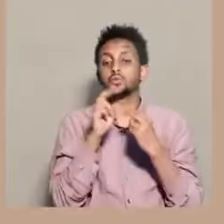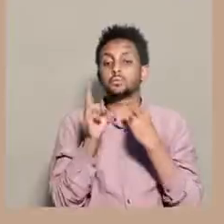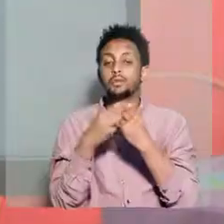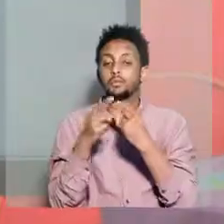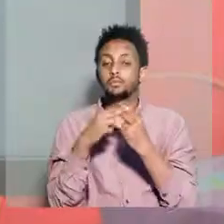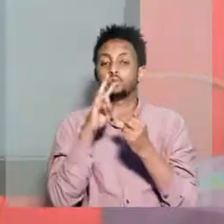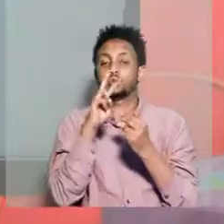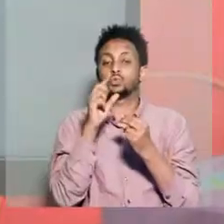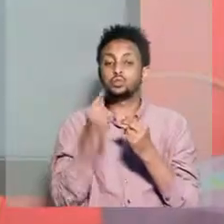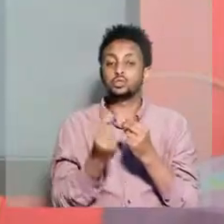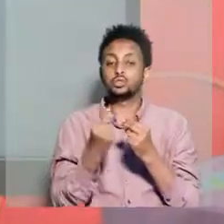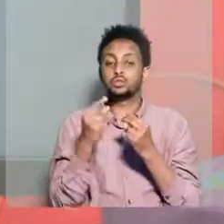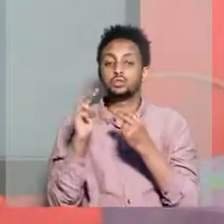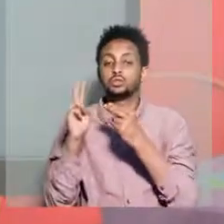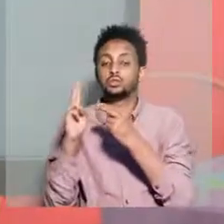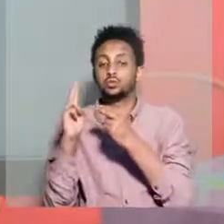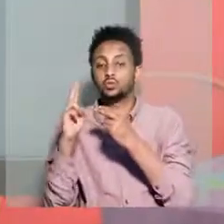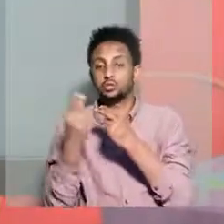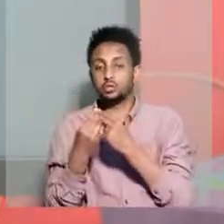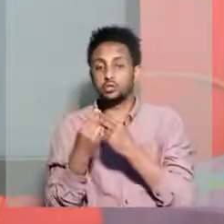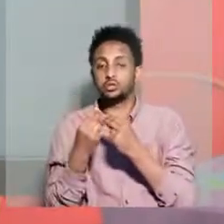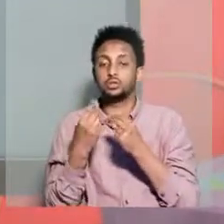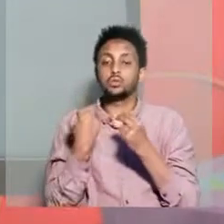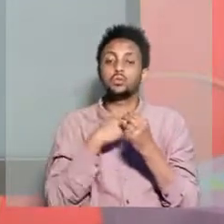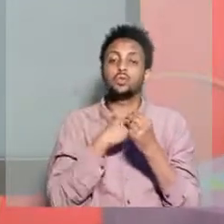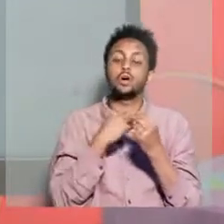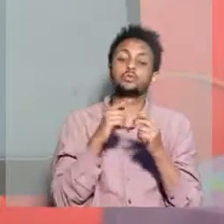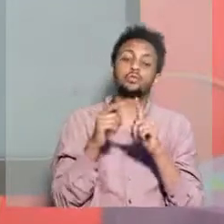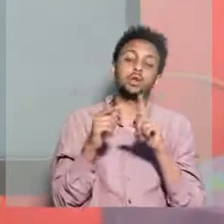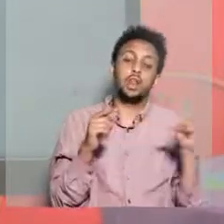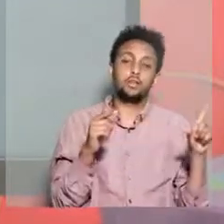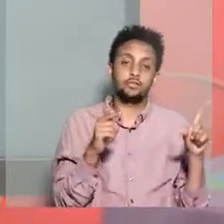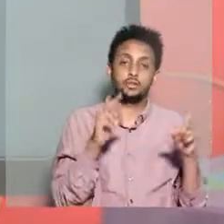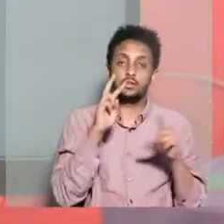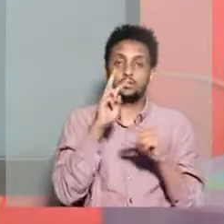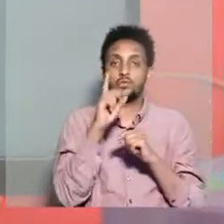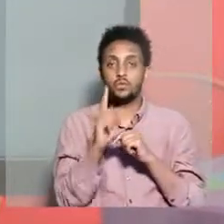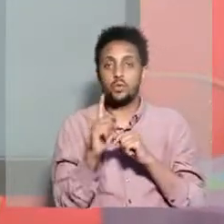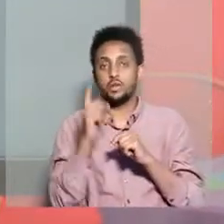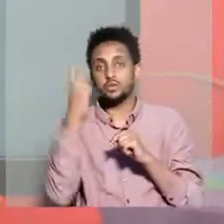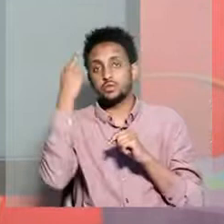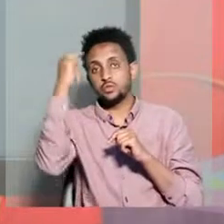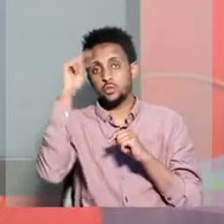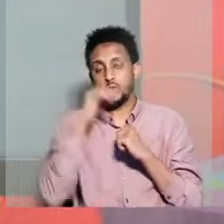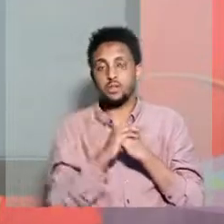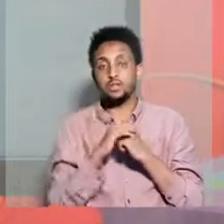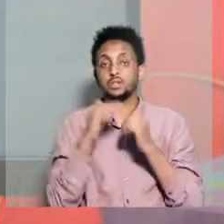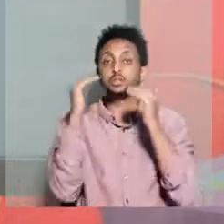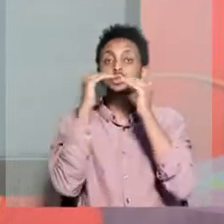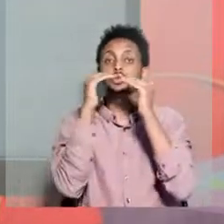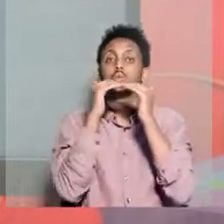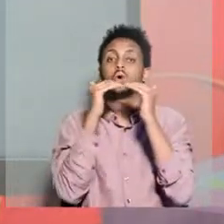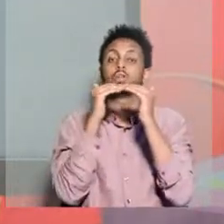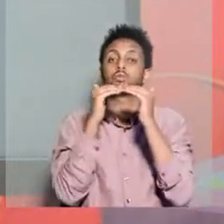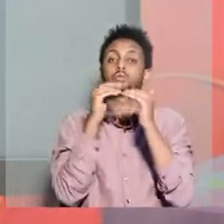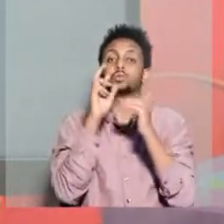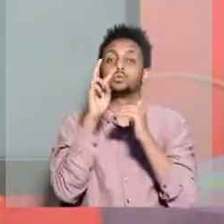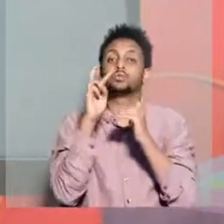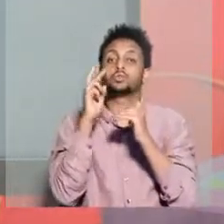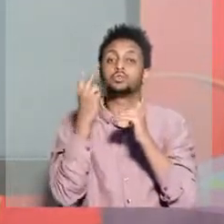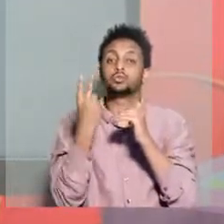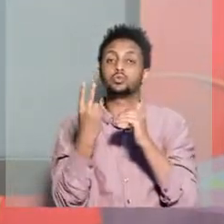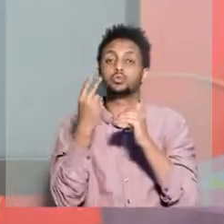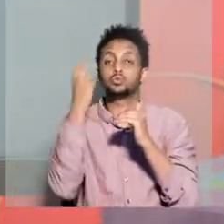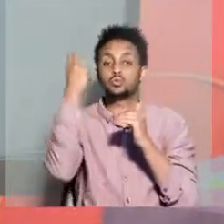multiply 2g by 2g, you can cancel out this, and you have left with V1 squared is equals to